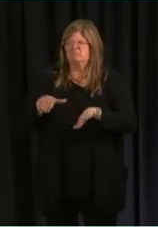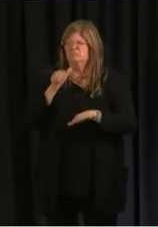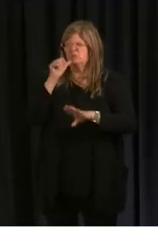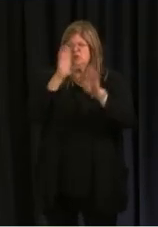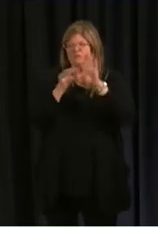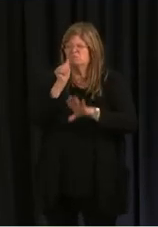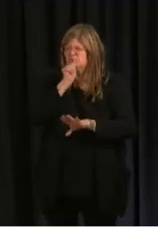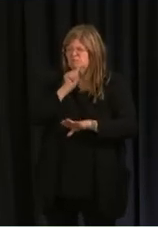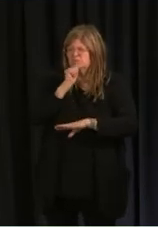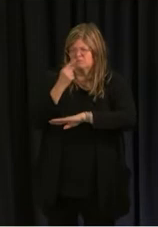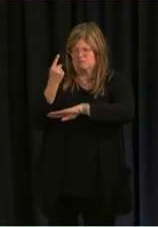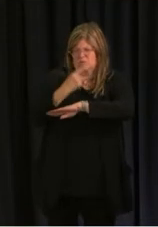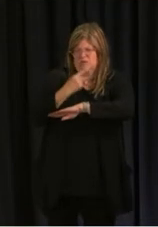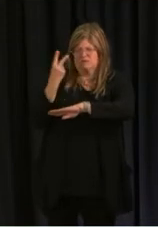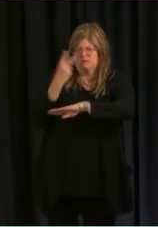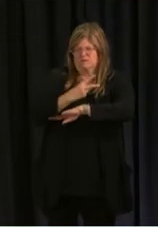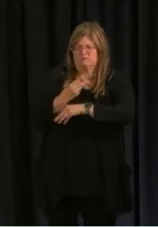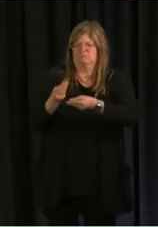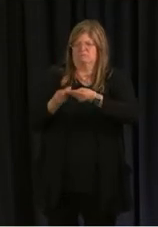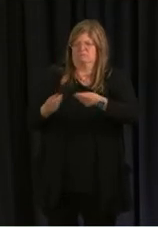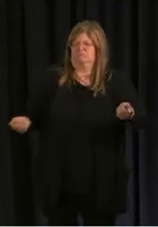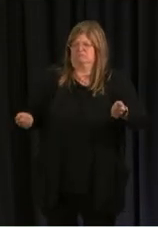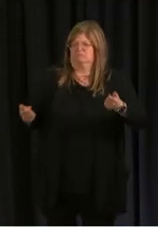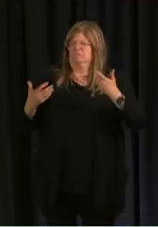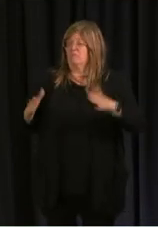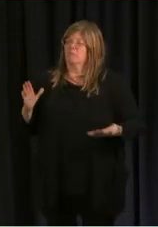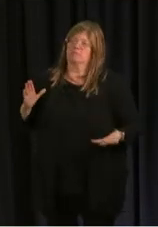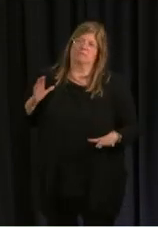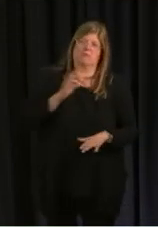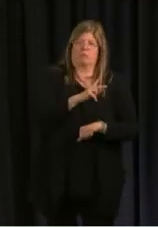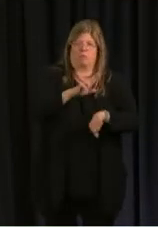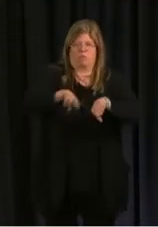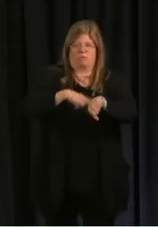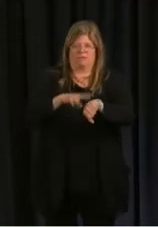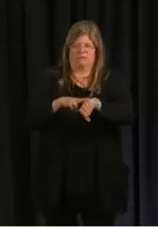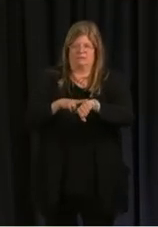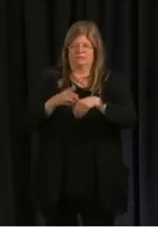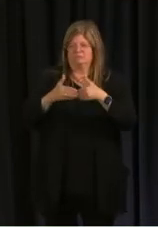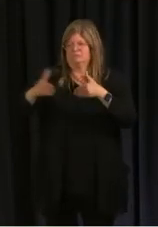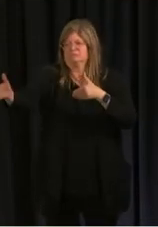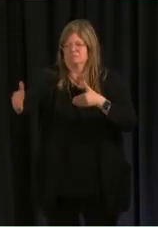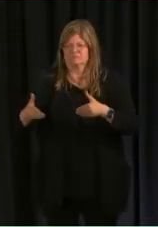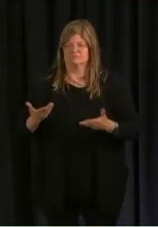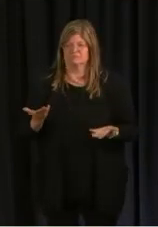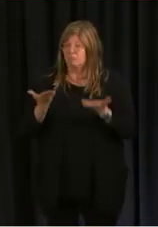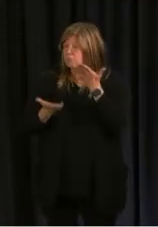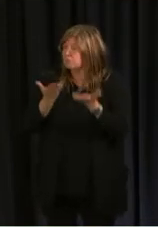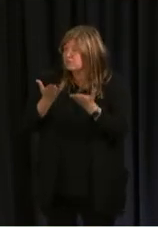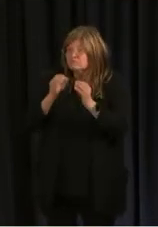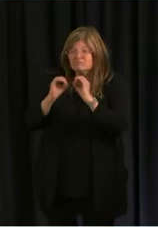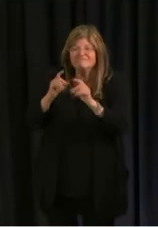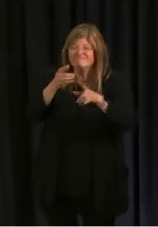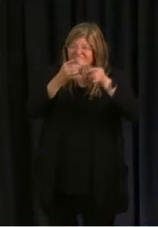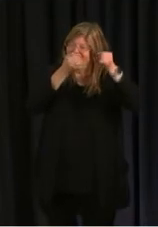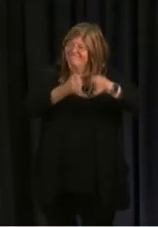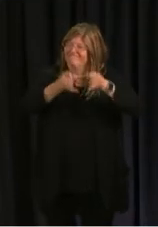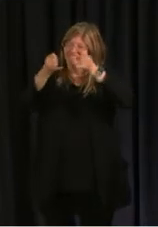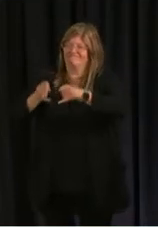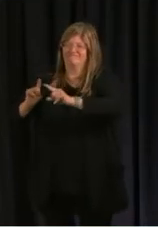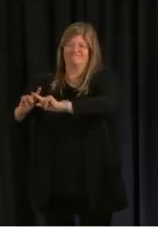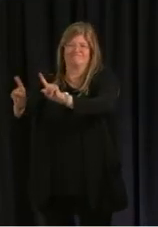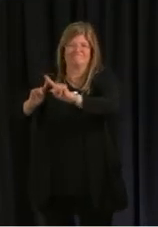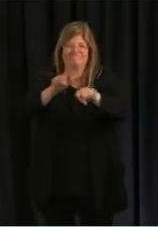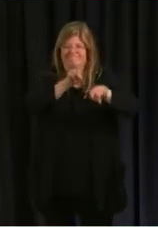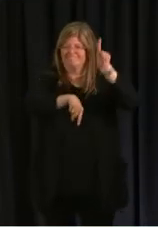two, and then you can be back on your feet as well. And it might not happen at all as well.